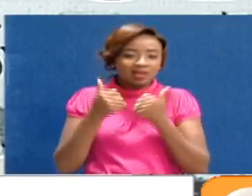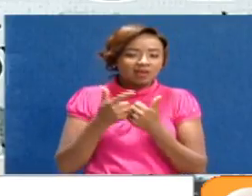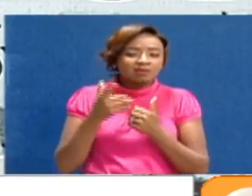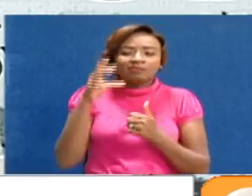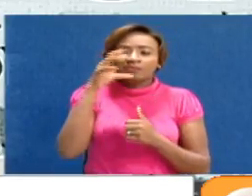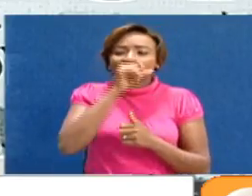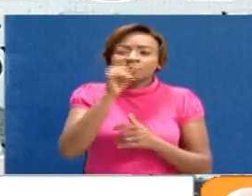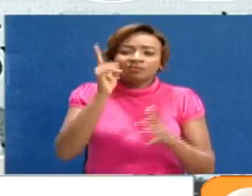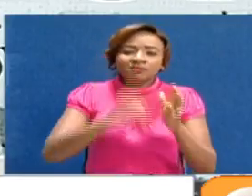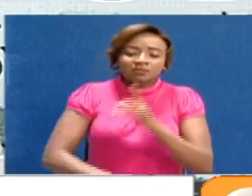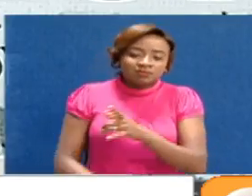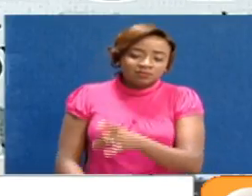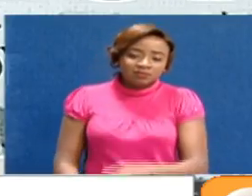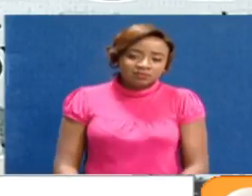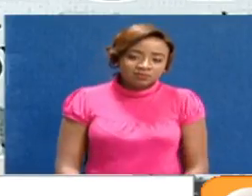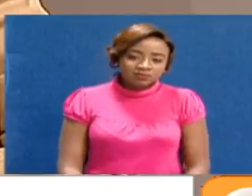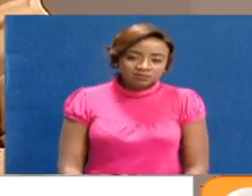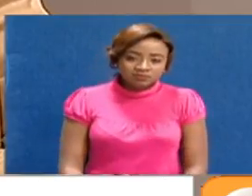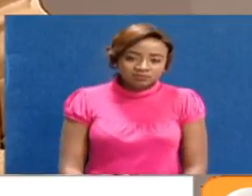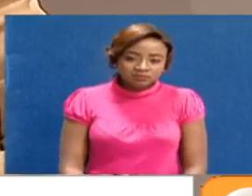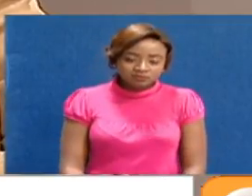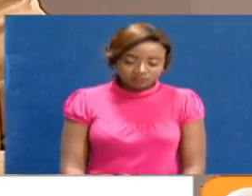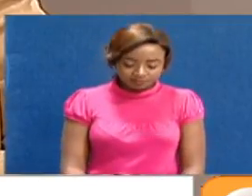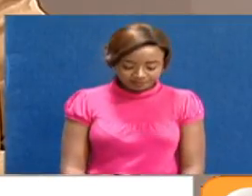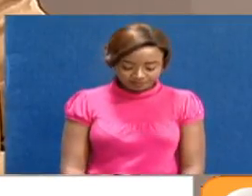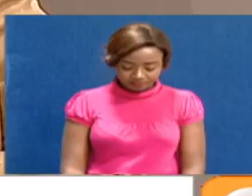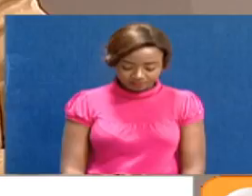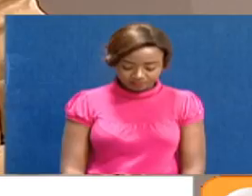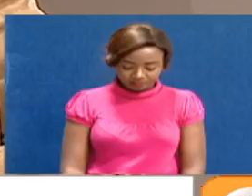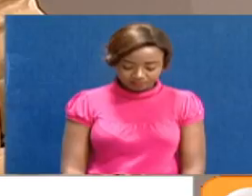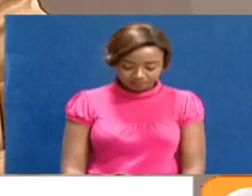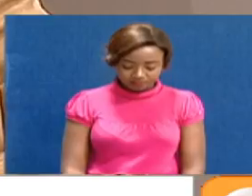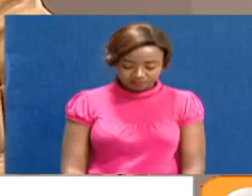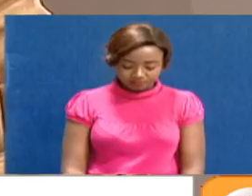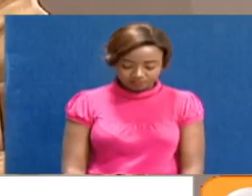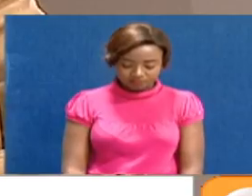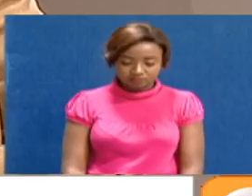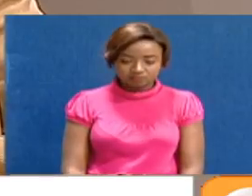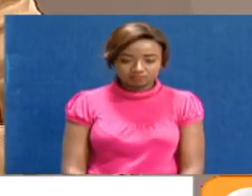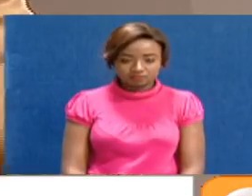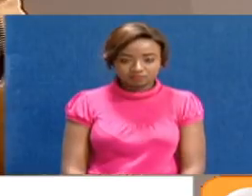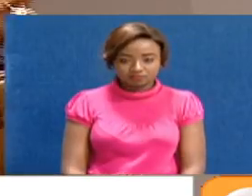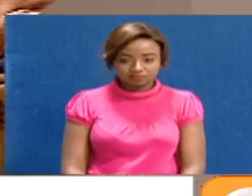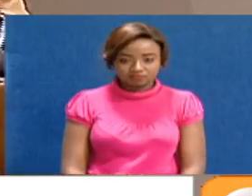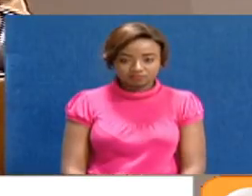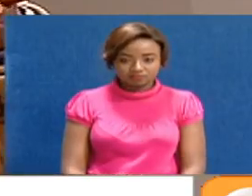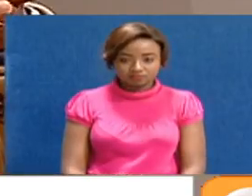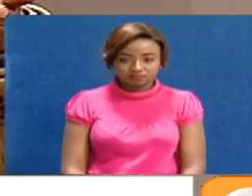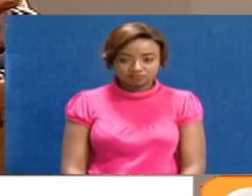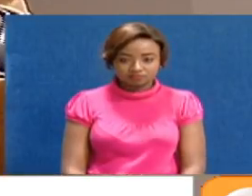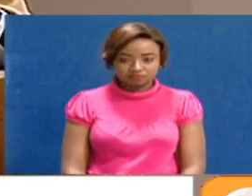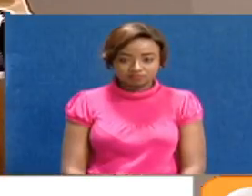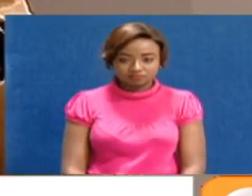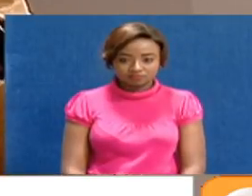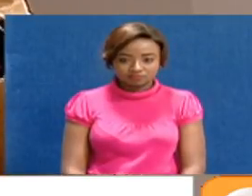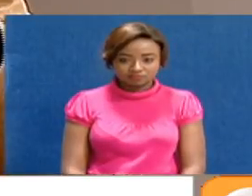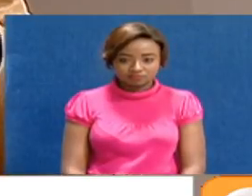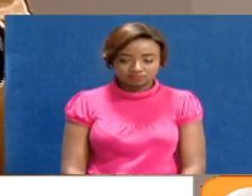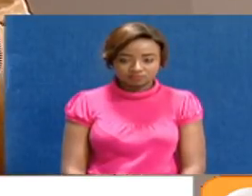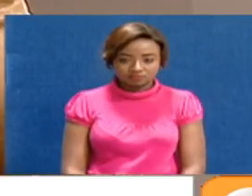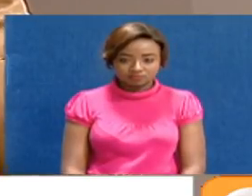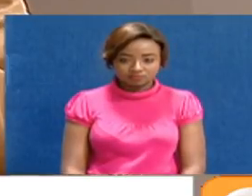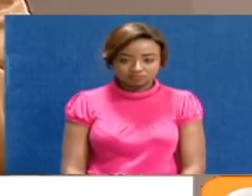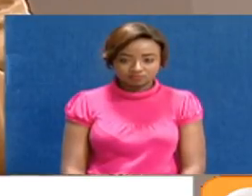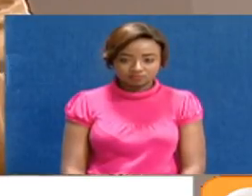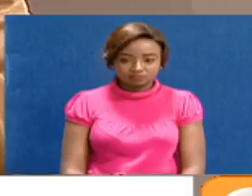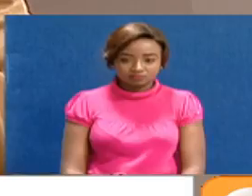is the missing link here? What is the problem? Okay, let me say this, that first of all, the debate about corruption in Kenya,